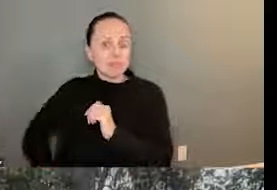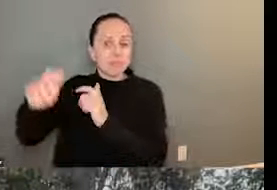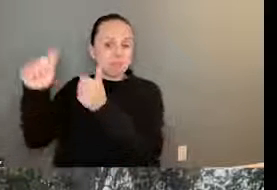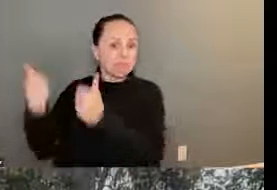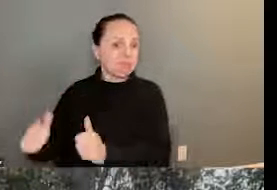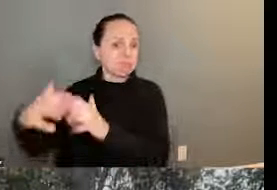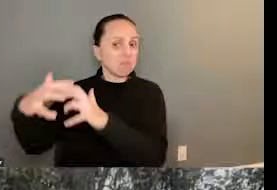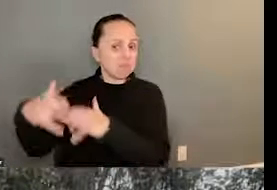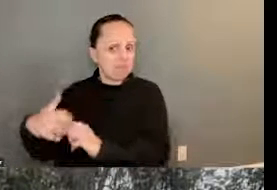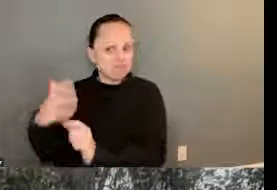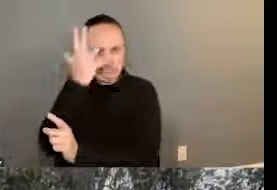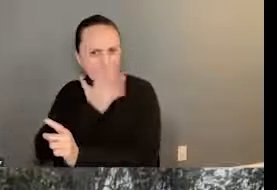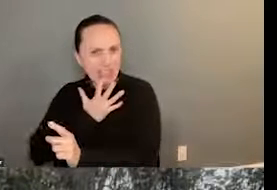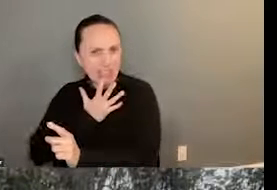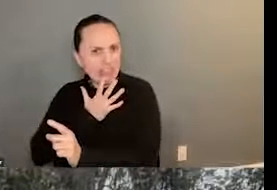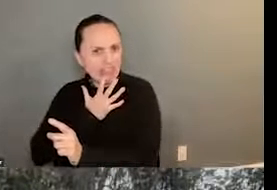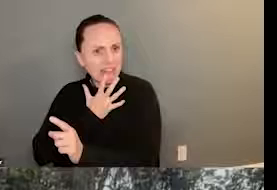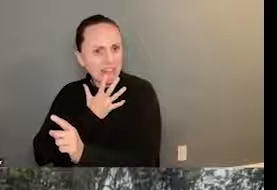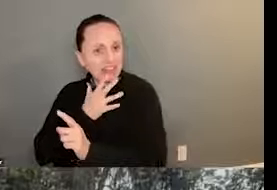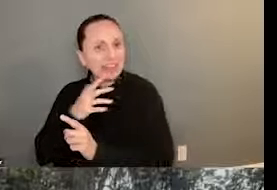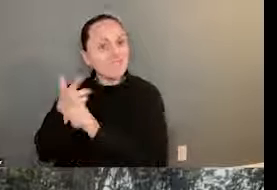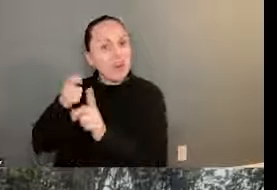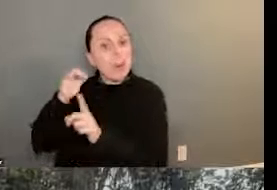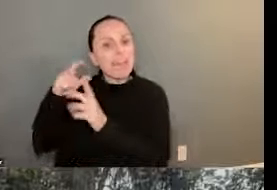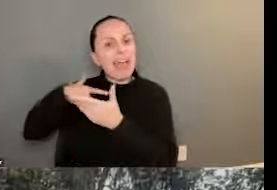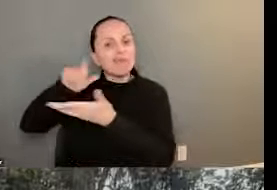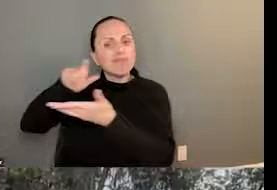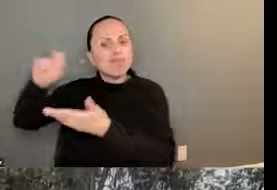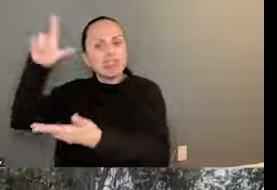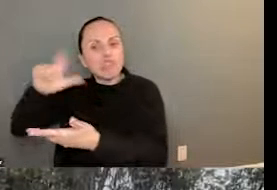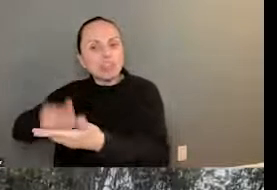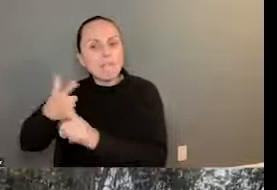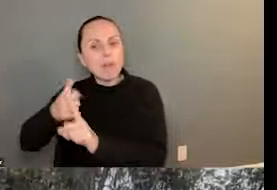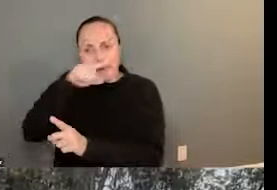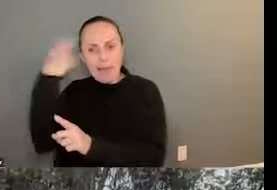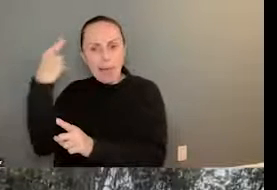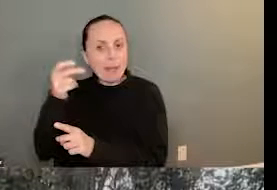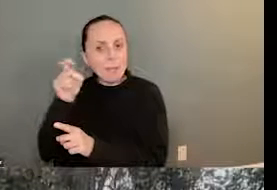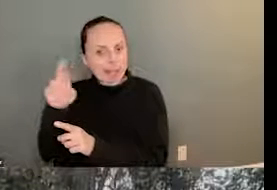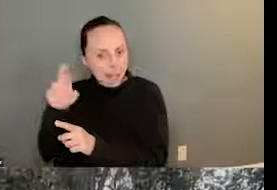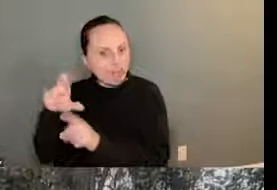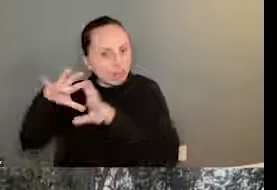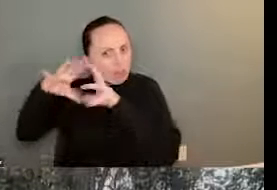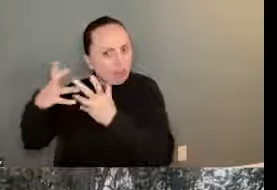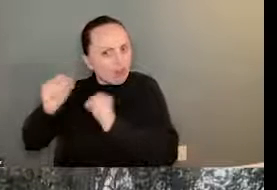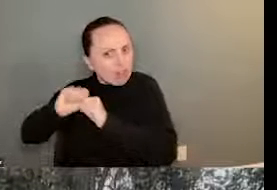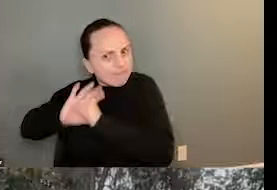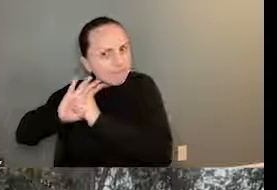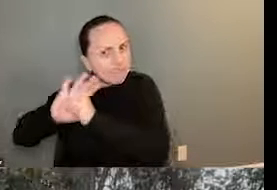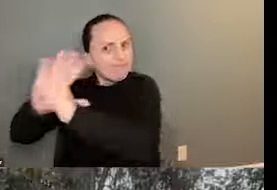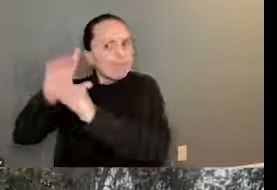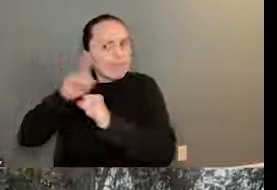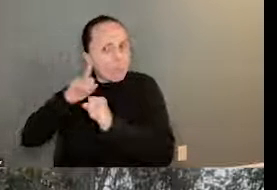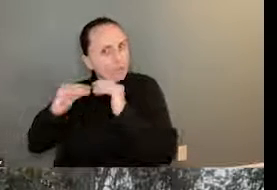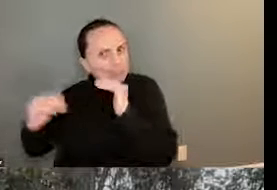sadly, right, have decrees from the Black Panther Party that we're trying to work towards sovereignty, that we're trying to work towards housing